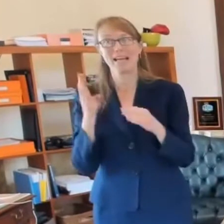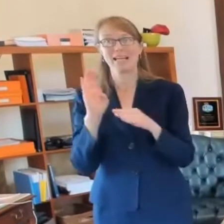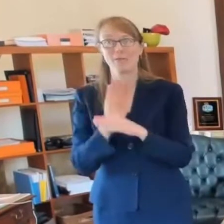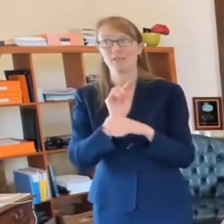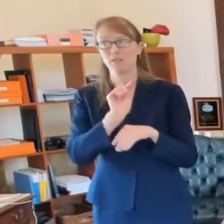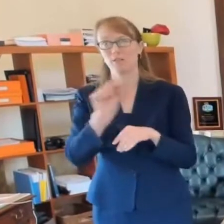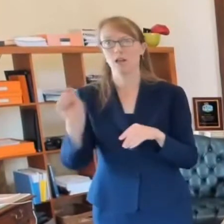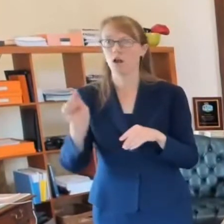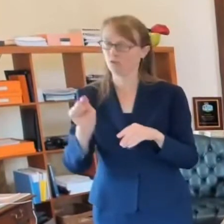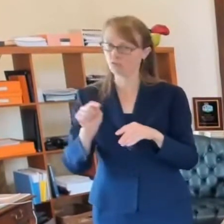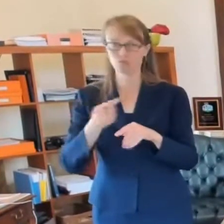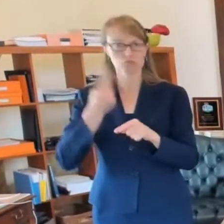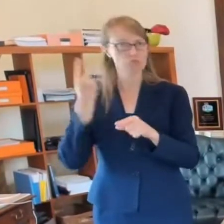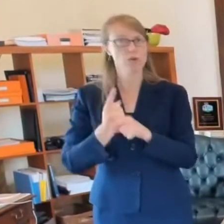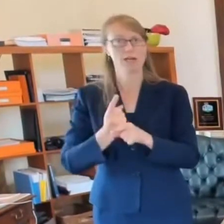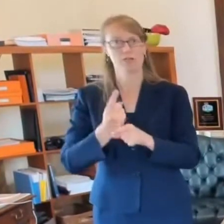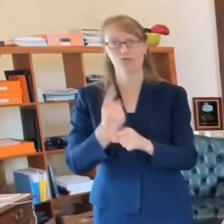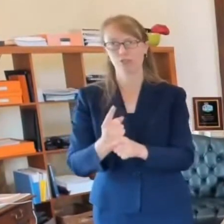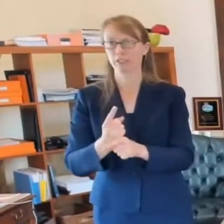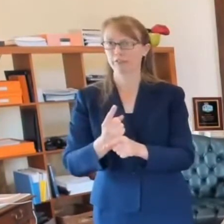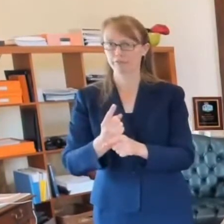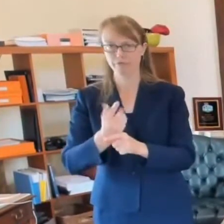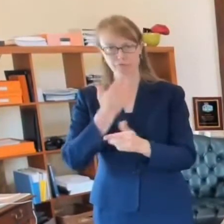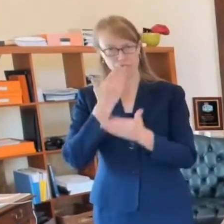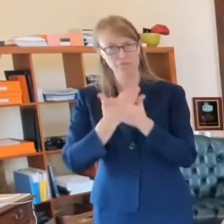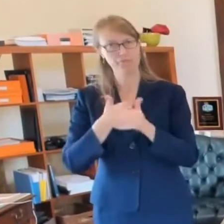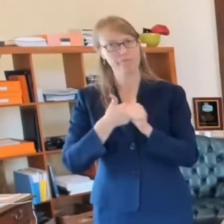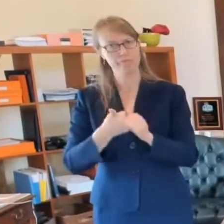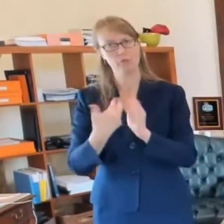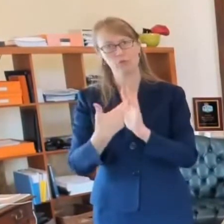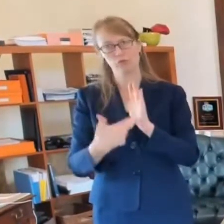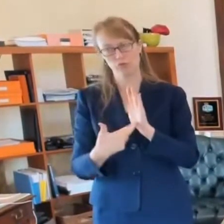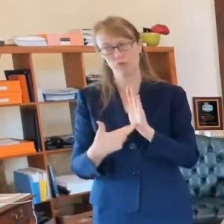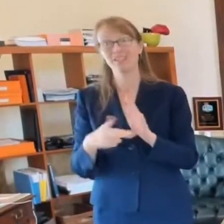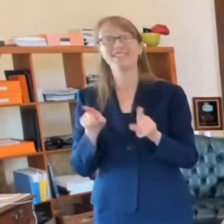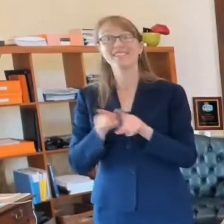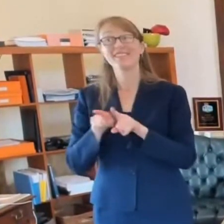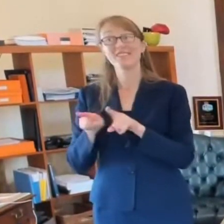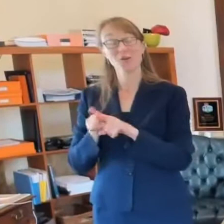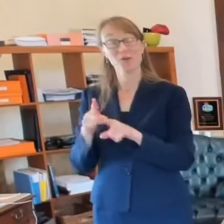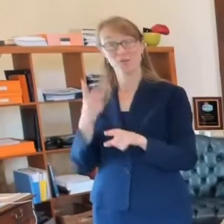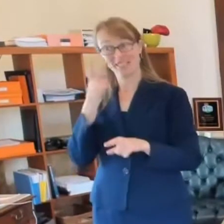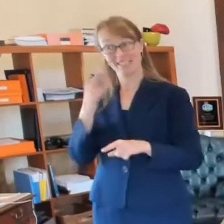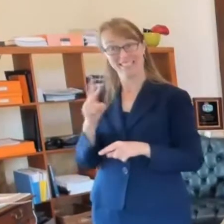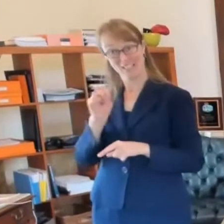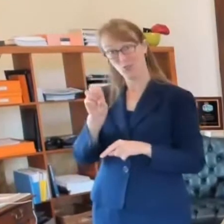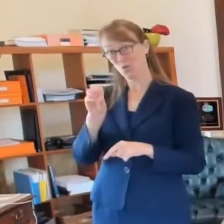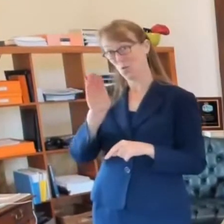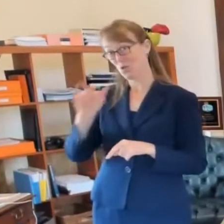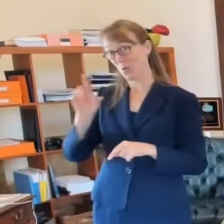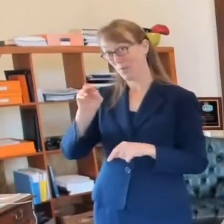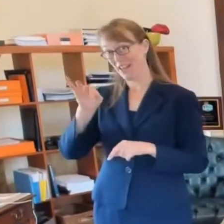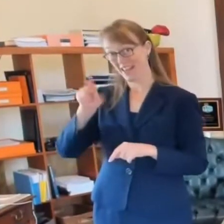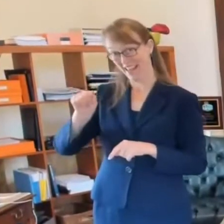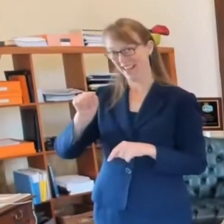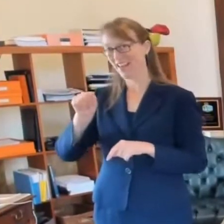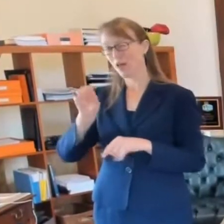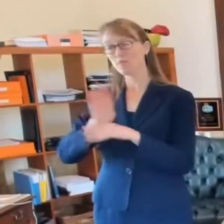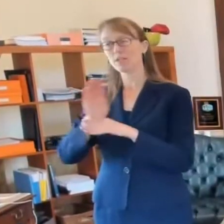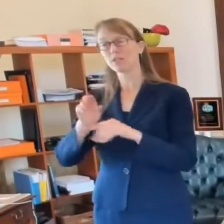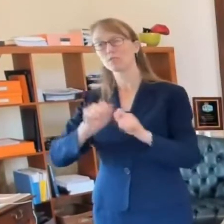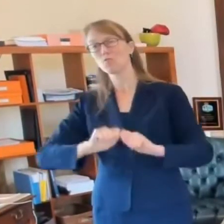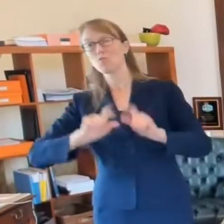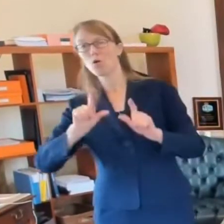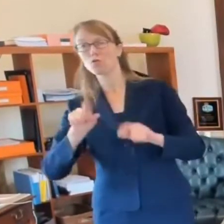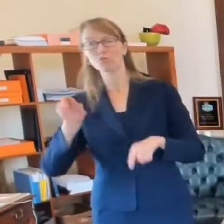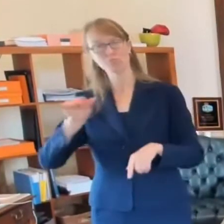also see them on social media, sometimes putting out a message to their customers, hey,